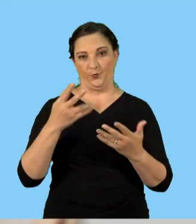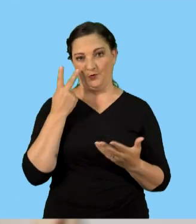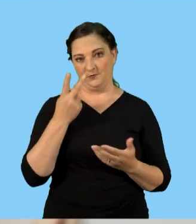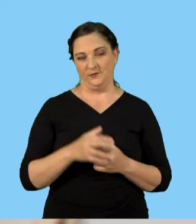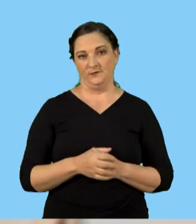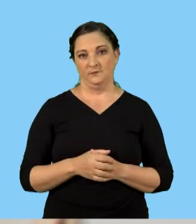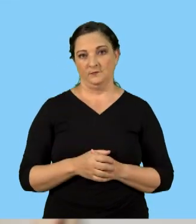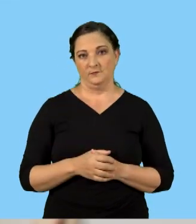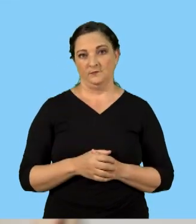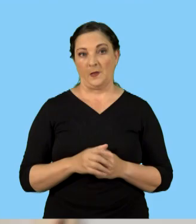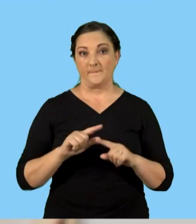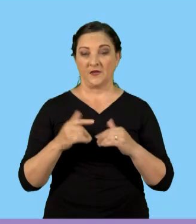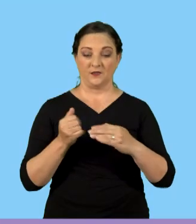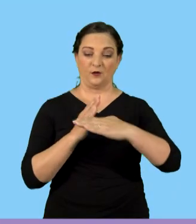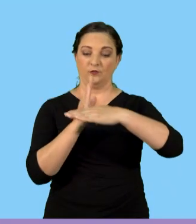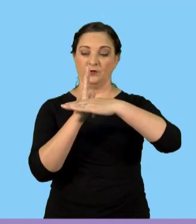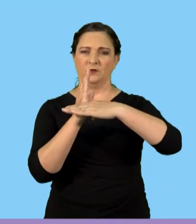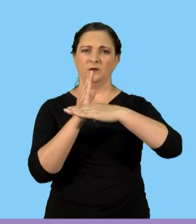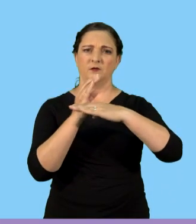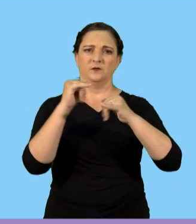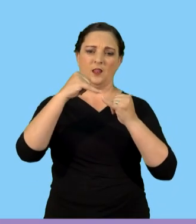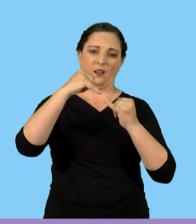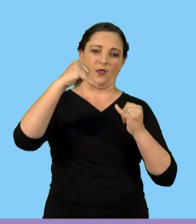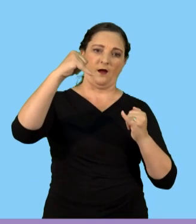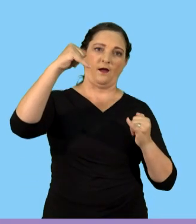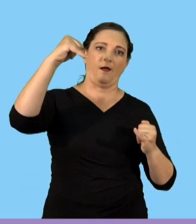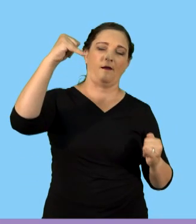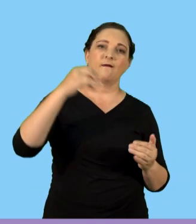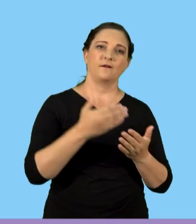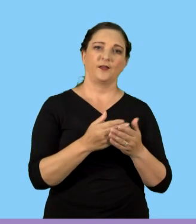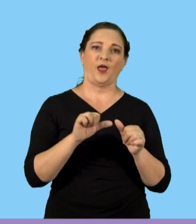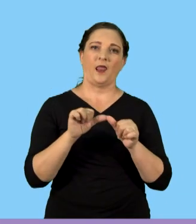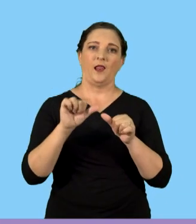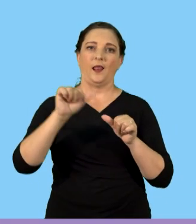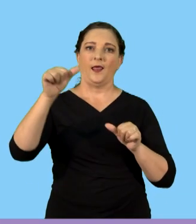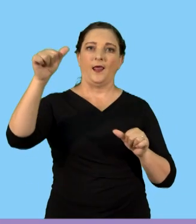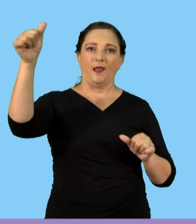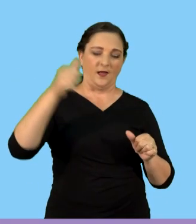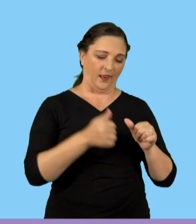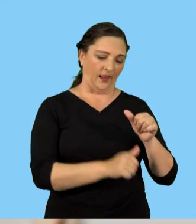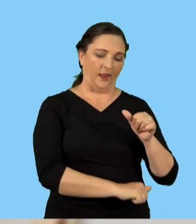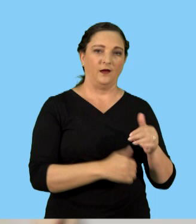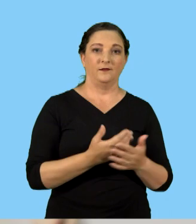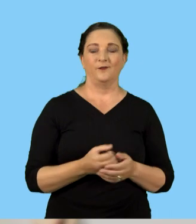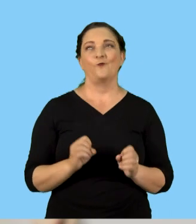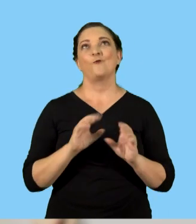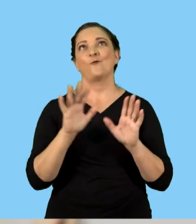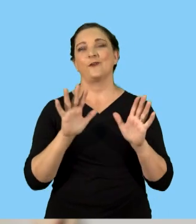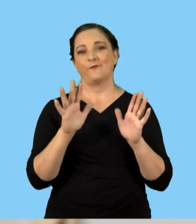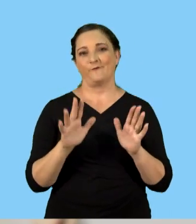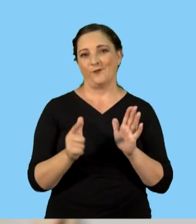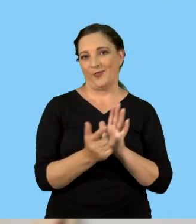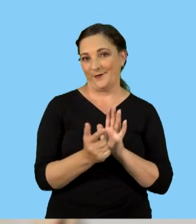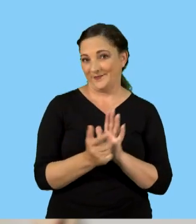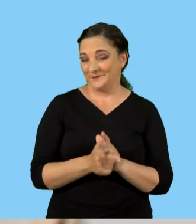of course, if those points continue, then it means our line will continue as well. That was a